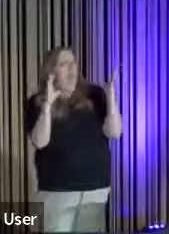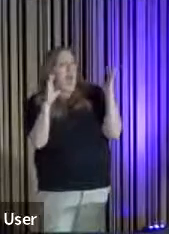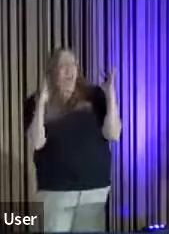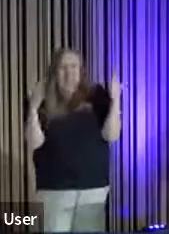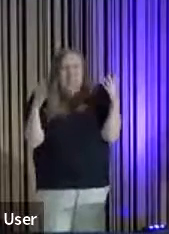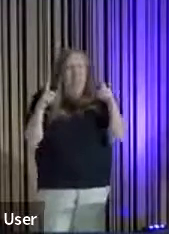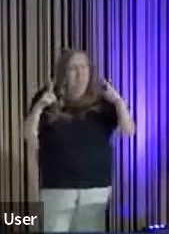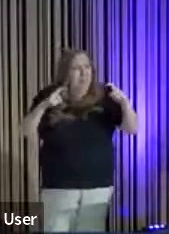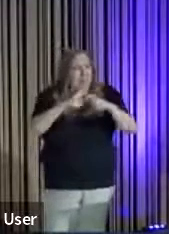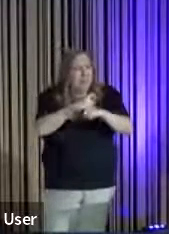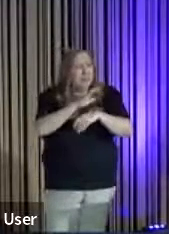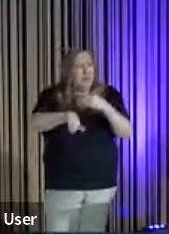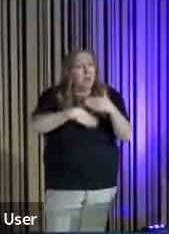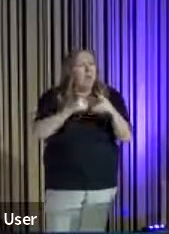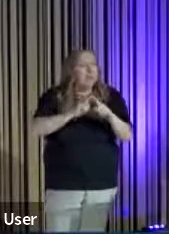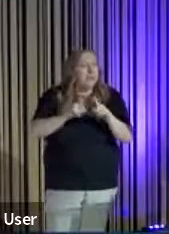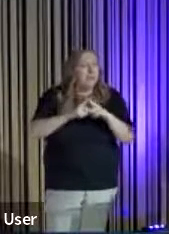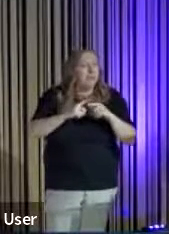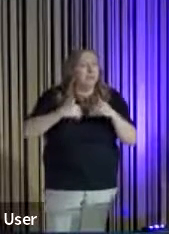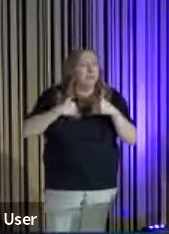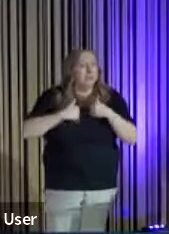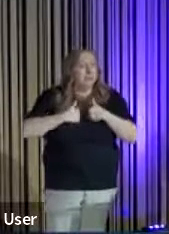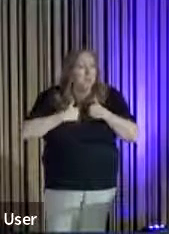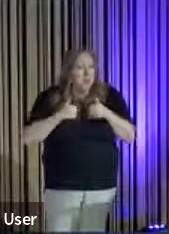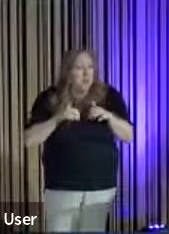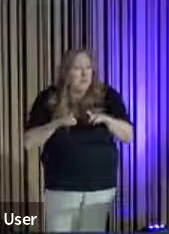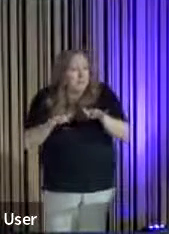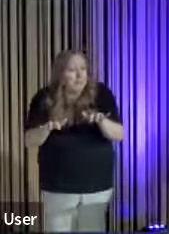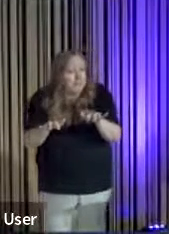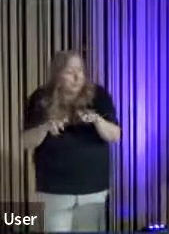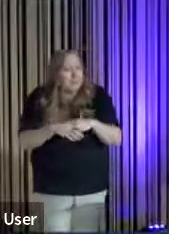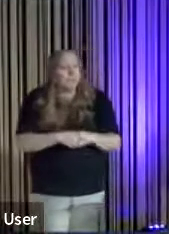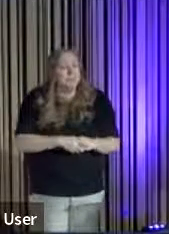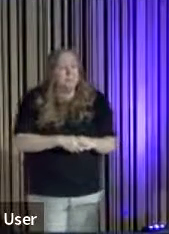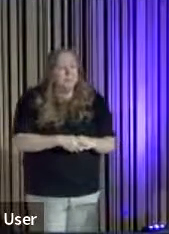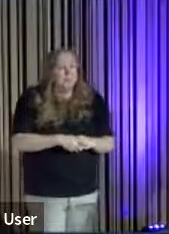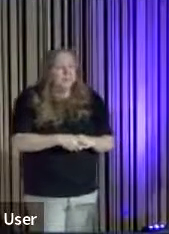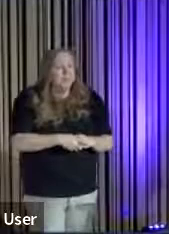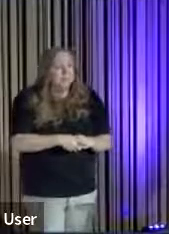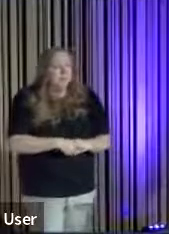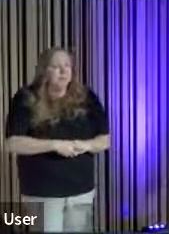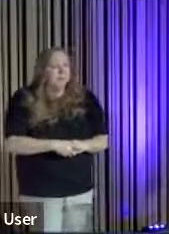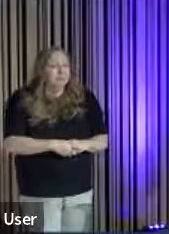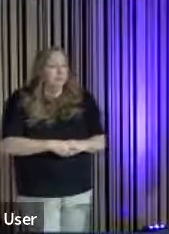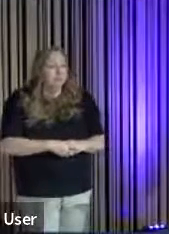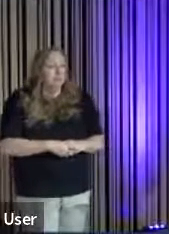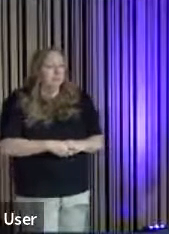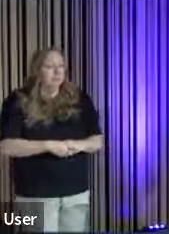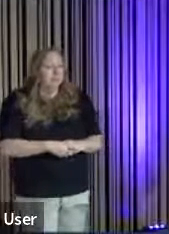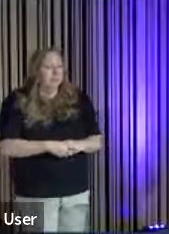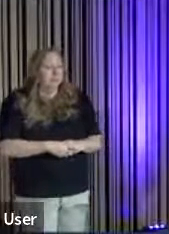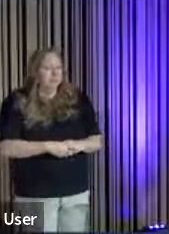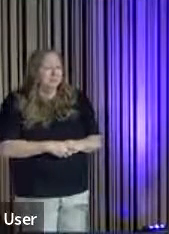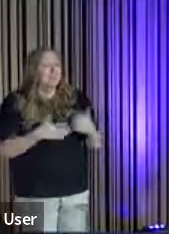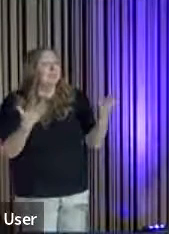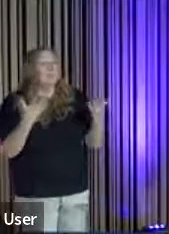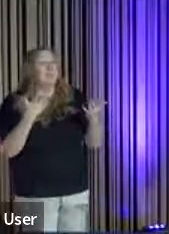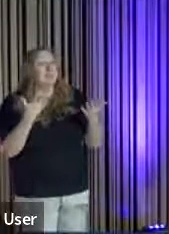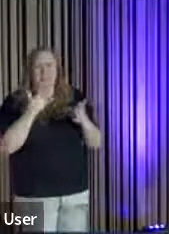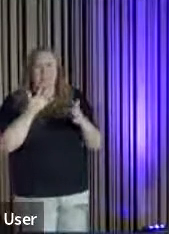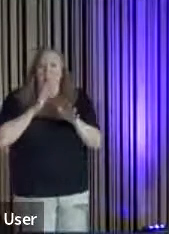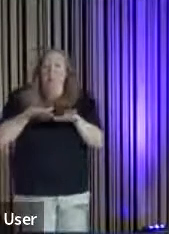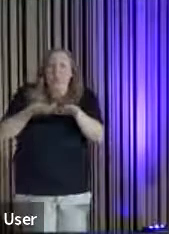these organisms through that slide that I showed you. It's a complex world, it's a microscopic